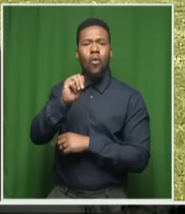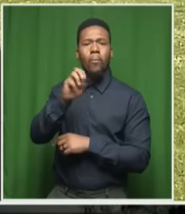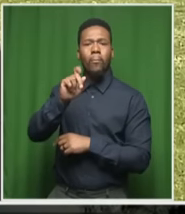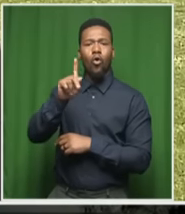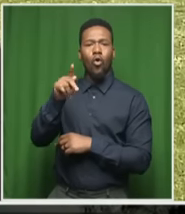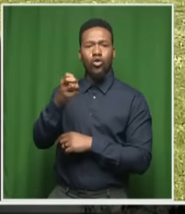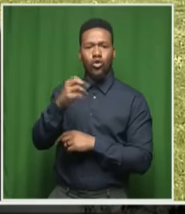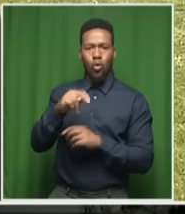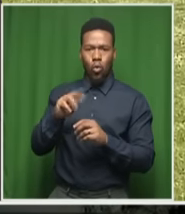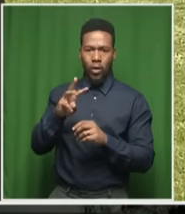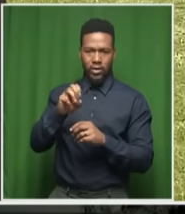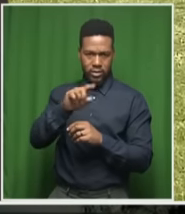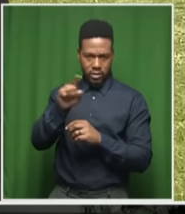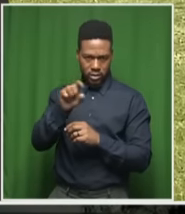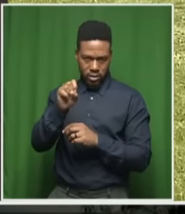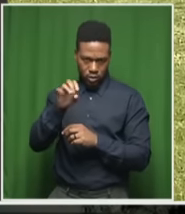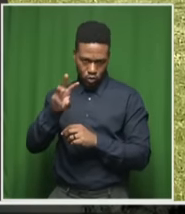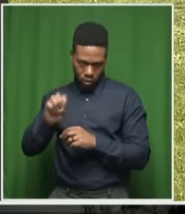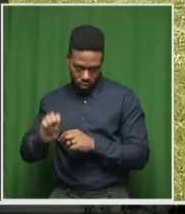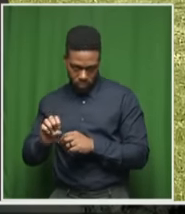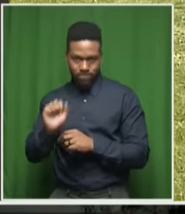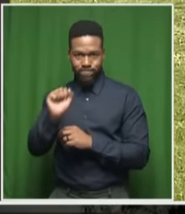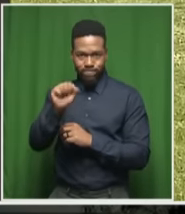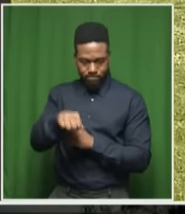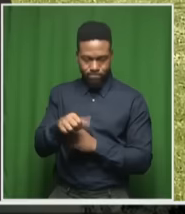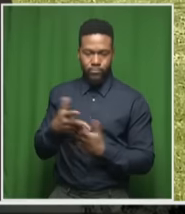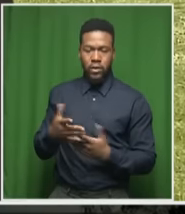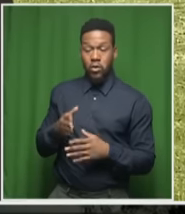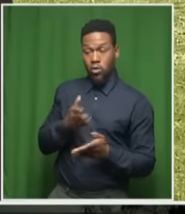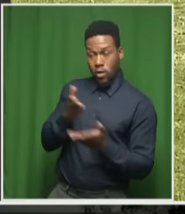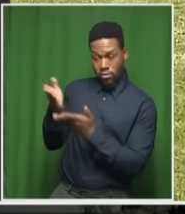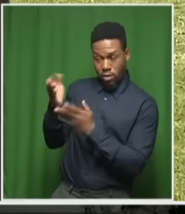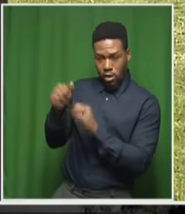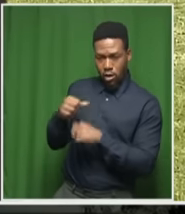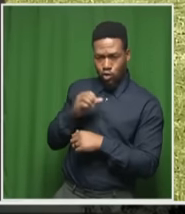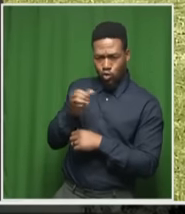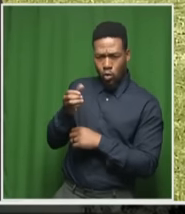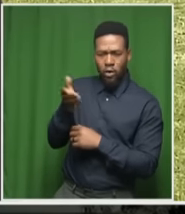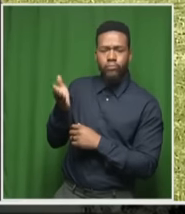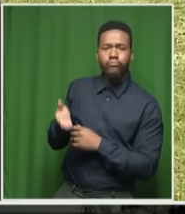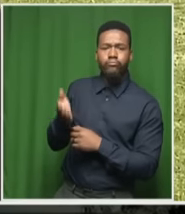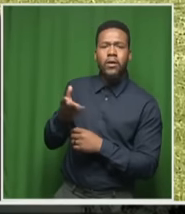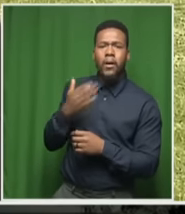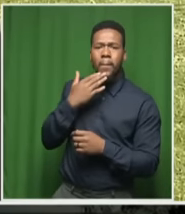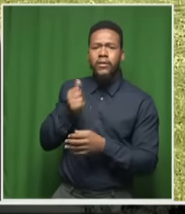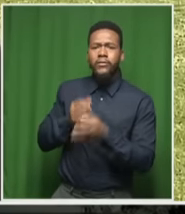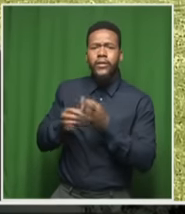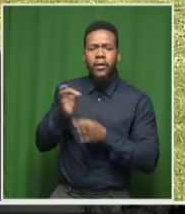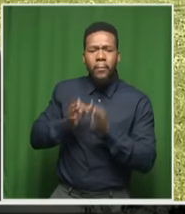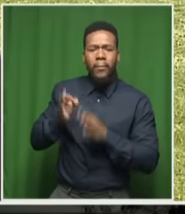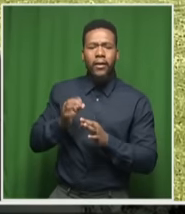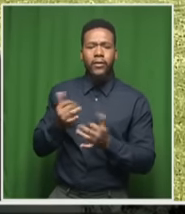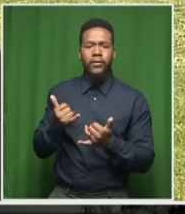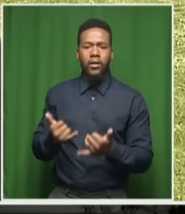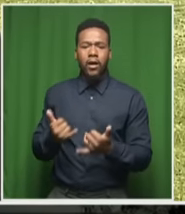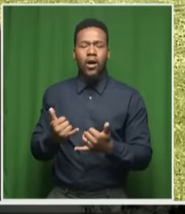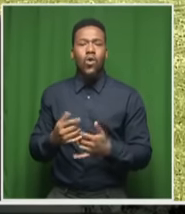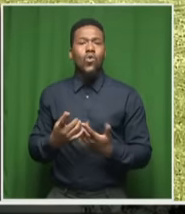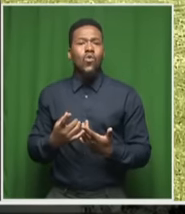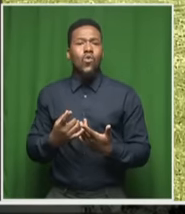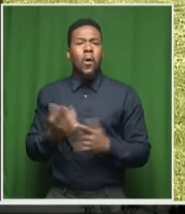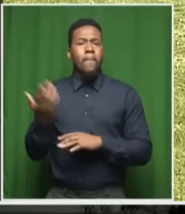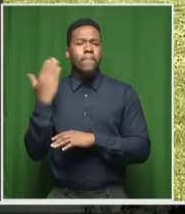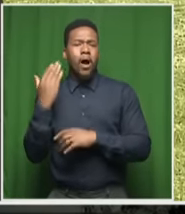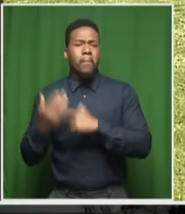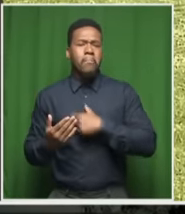reporter, Zoleka Qodashe. Zoleka, a very good morning to you. A lot of speculation of what we expect the former president to announce today.